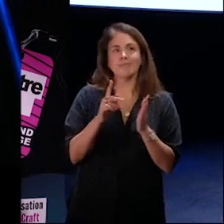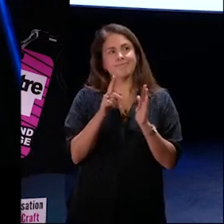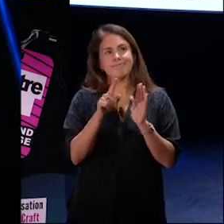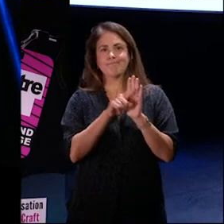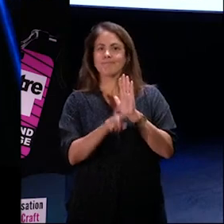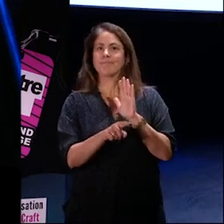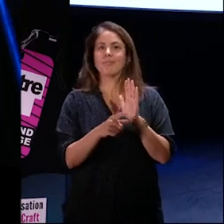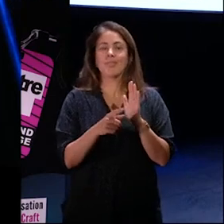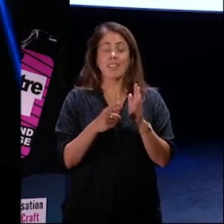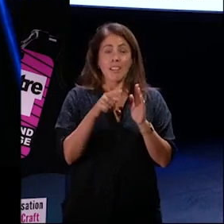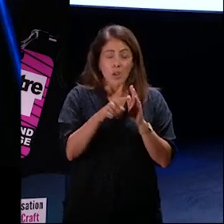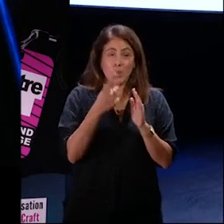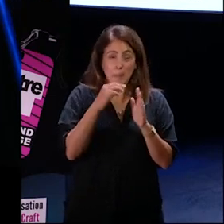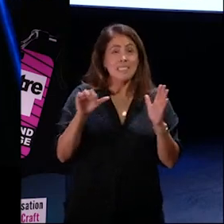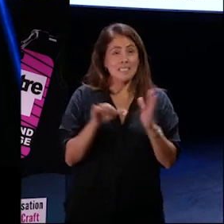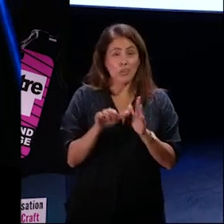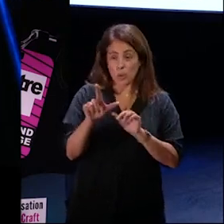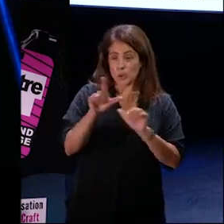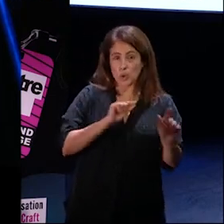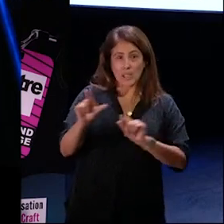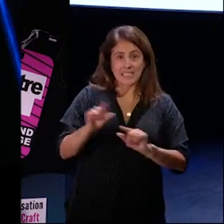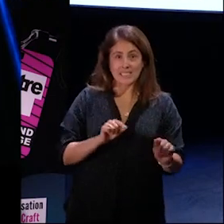how difficult some of these choices can be, because